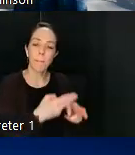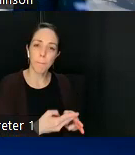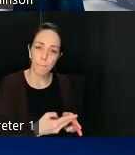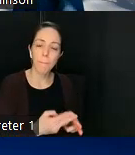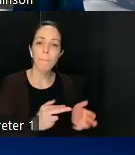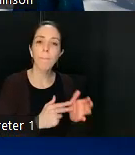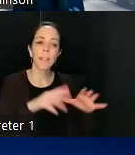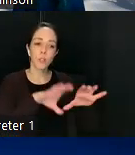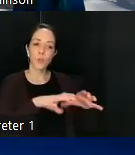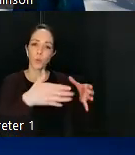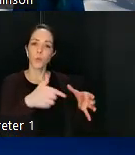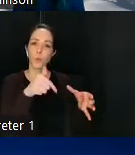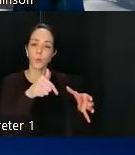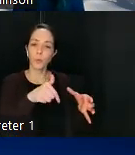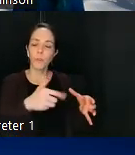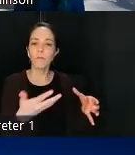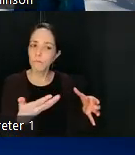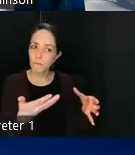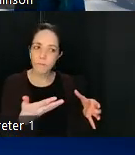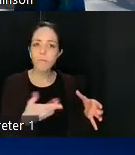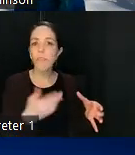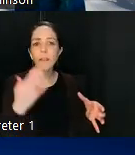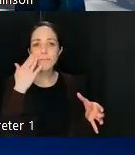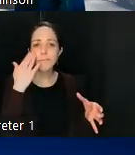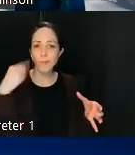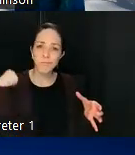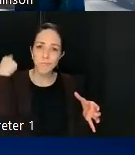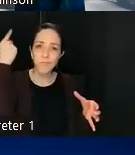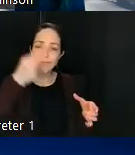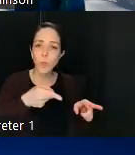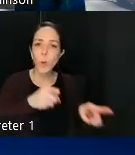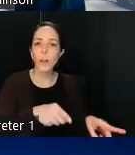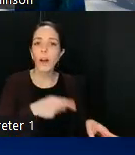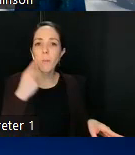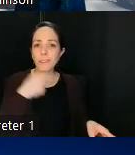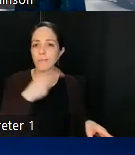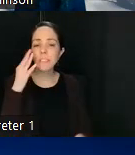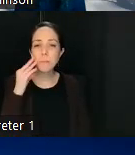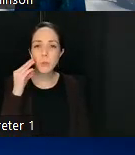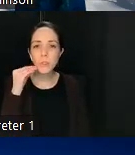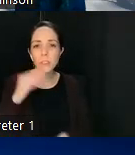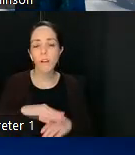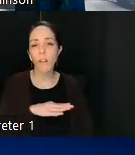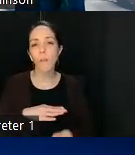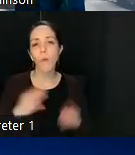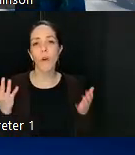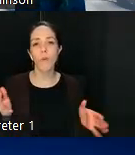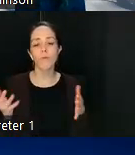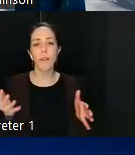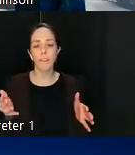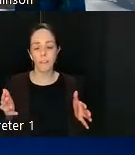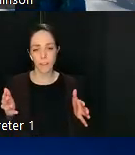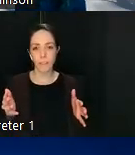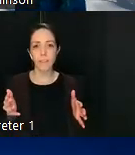always being on this board, but having that historical knowledge of the conversation, the previous conversations and situations, I think is